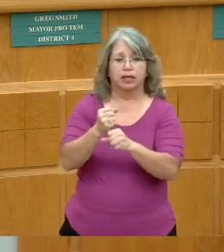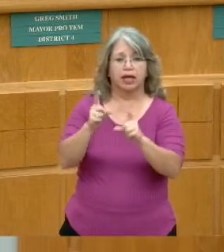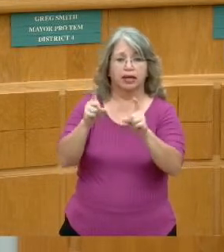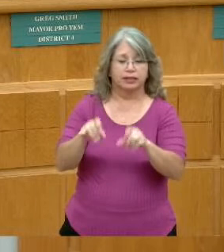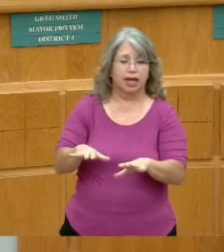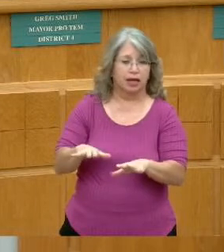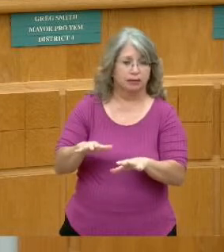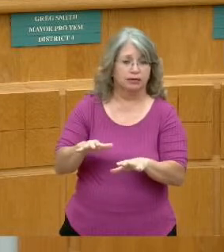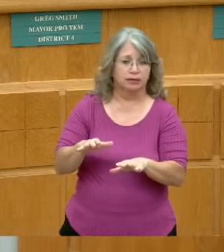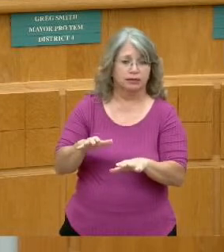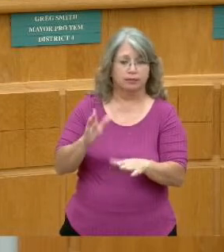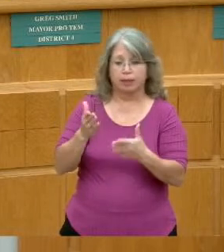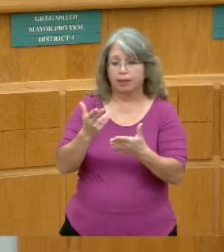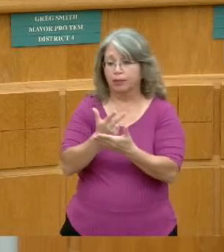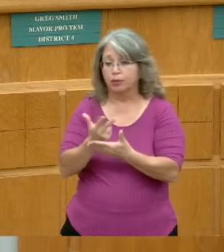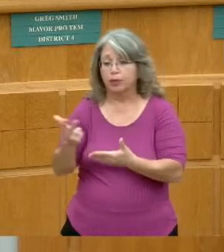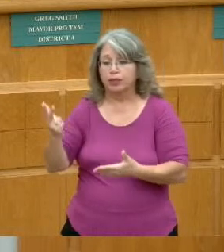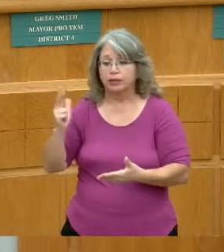weeks ago or today.